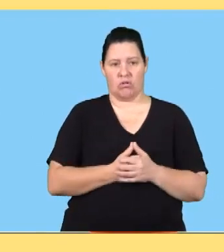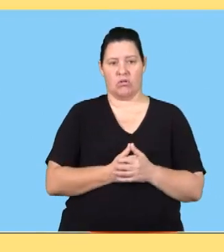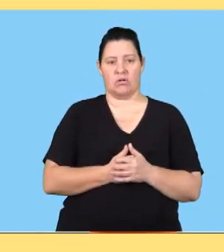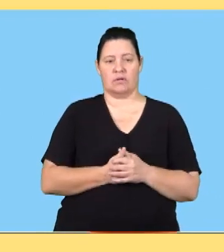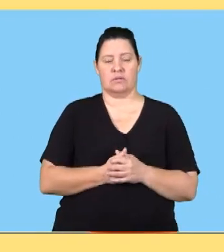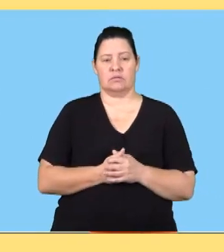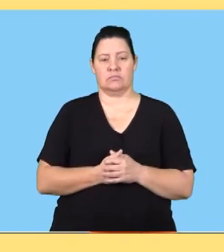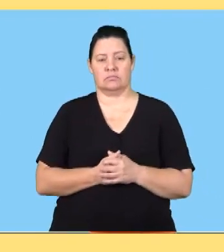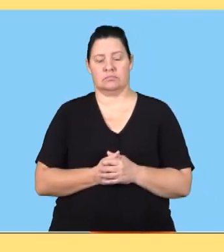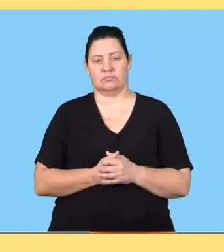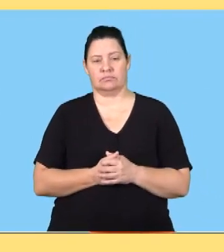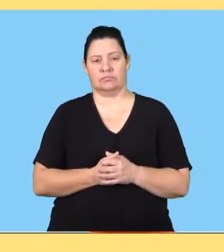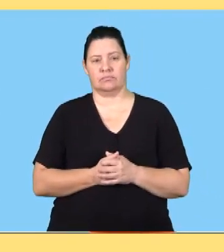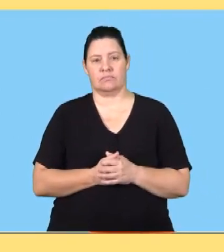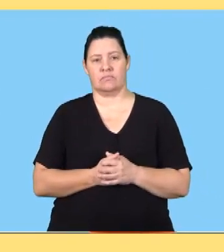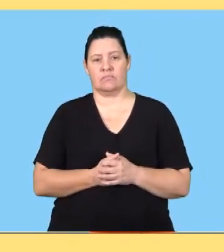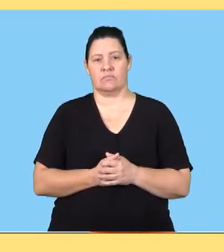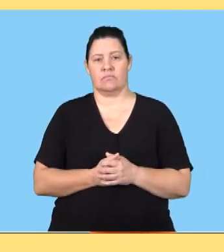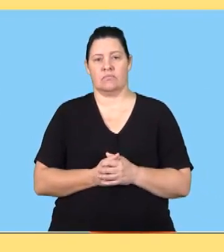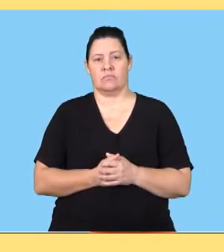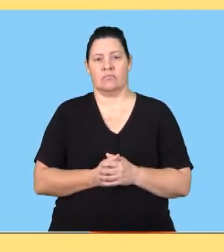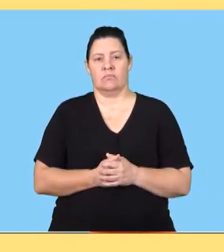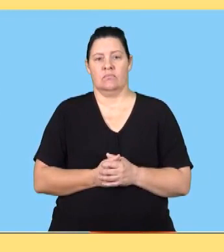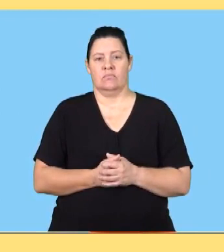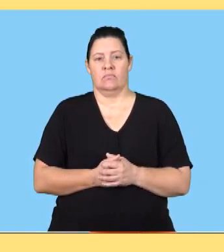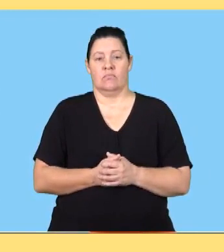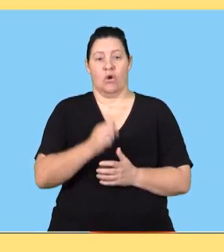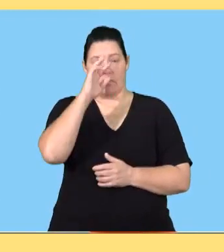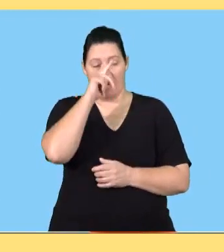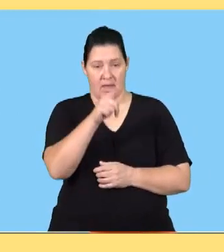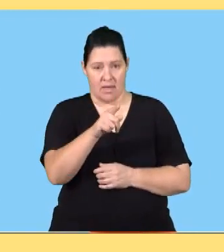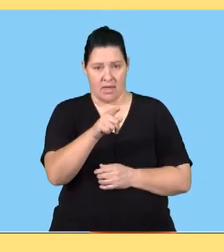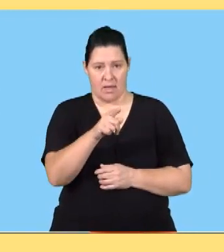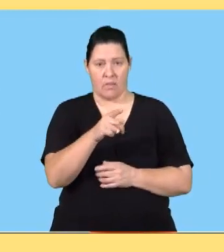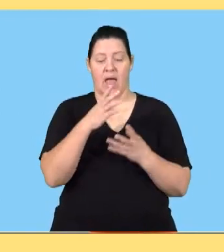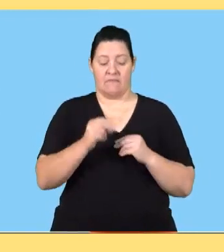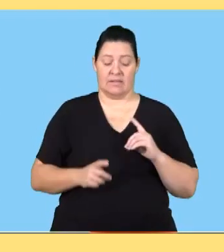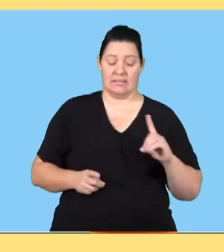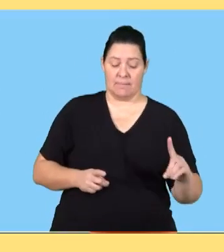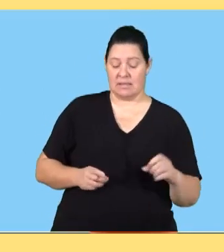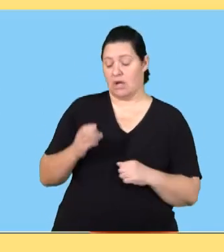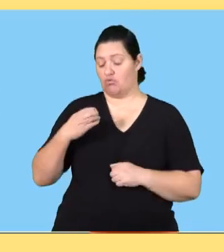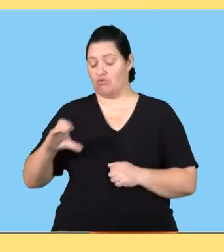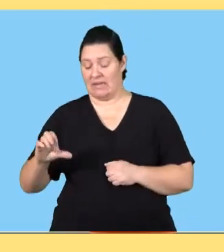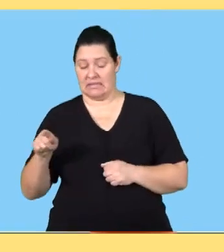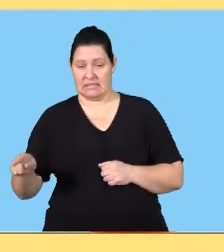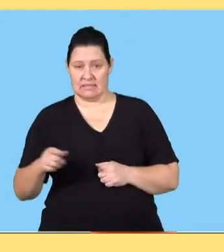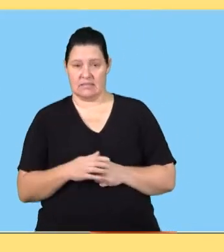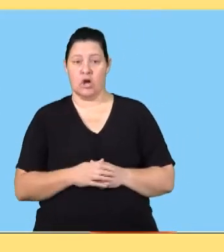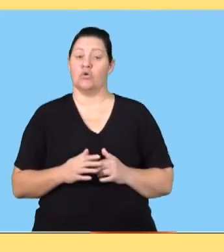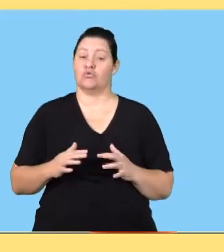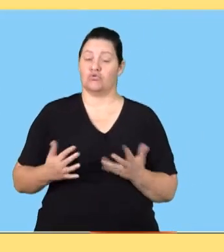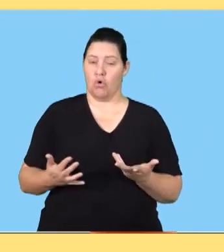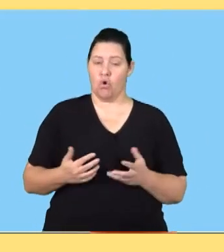control. Creditors control. Remember, here I have a debit, here I have a